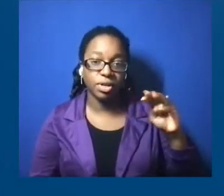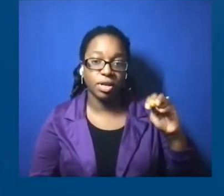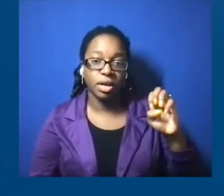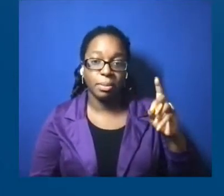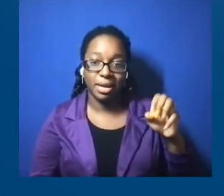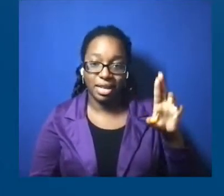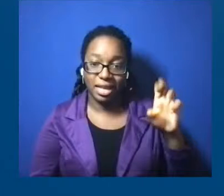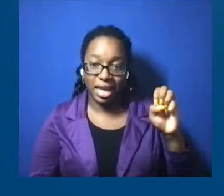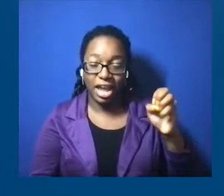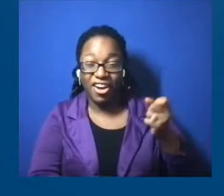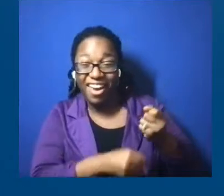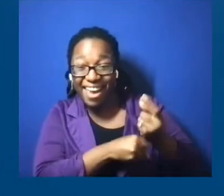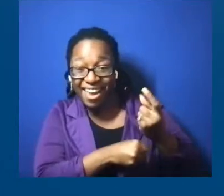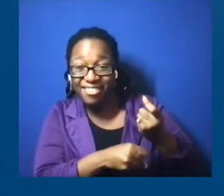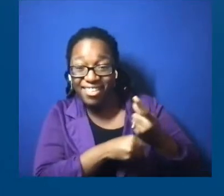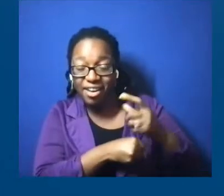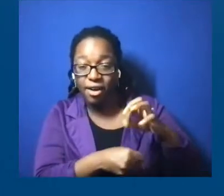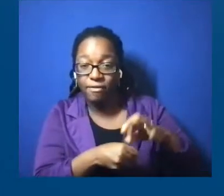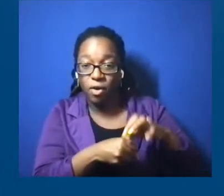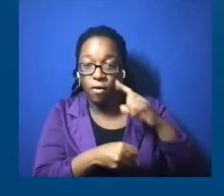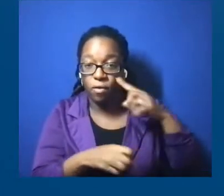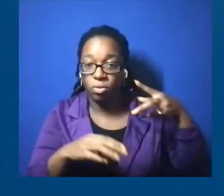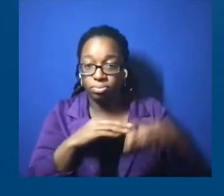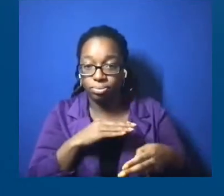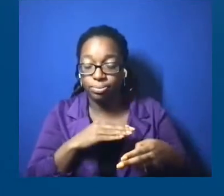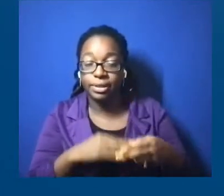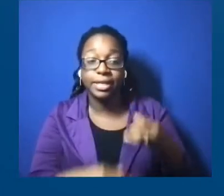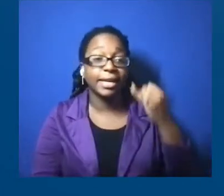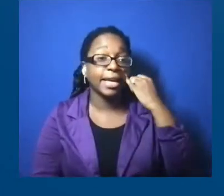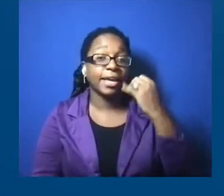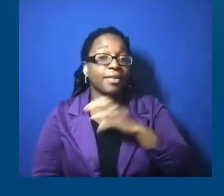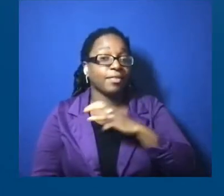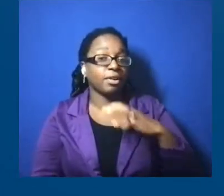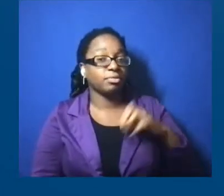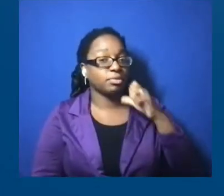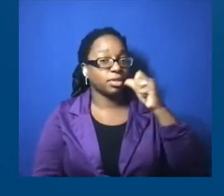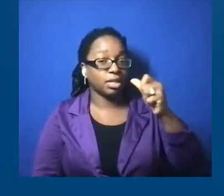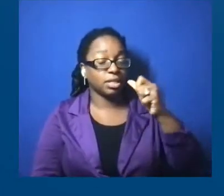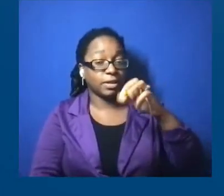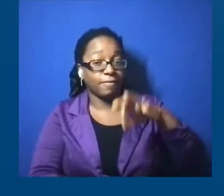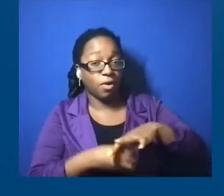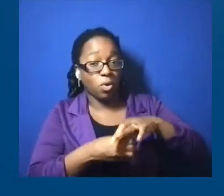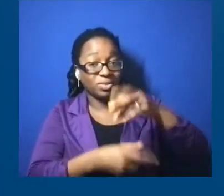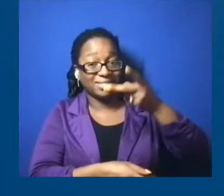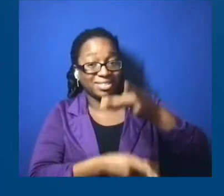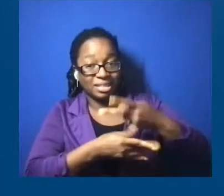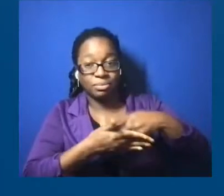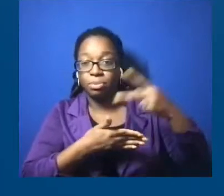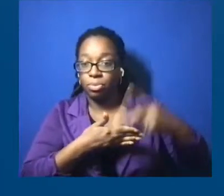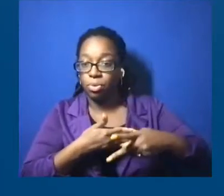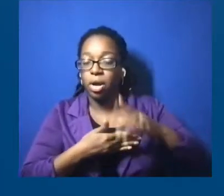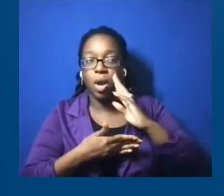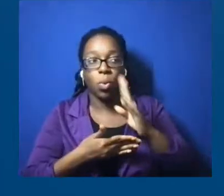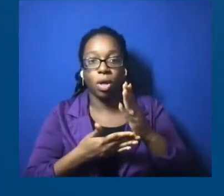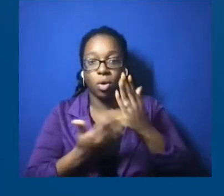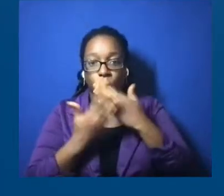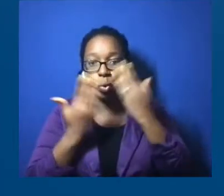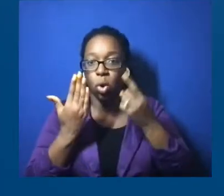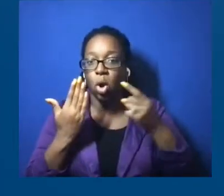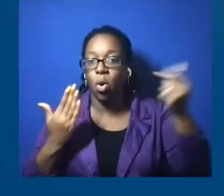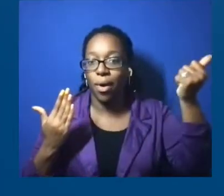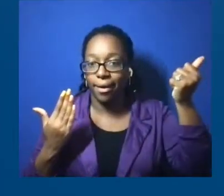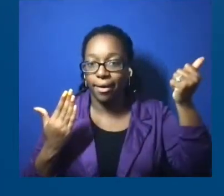every single year. If Congress doesn't vote to keep the program, it goes away. It goes